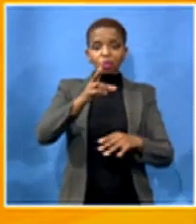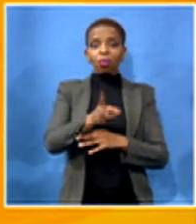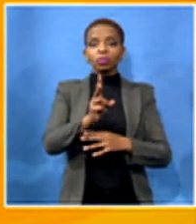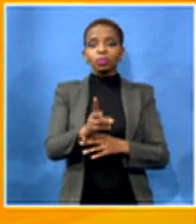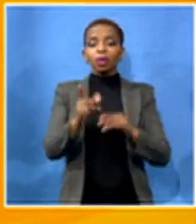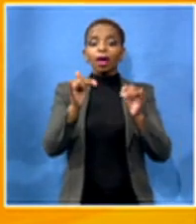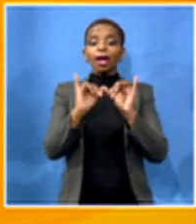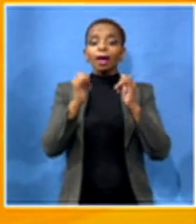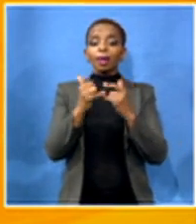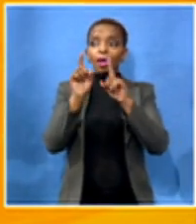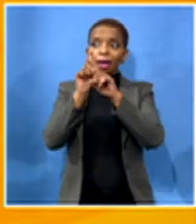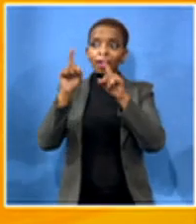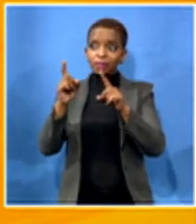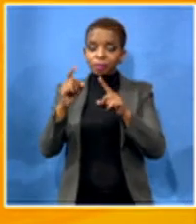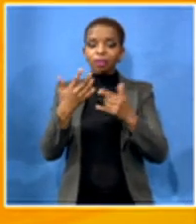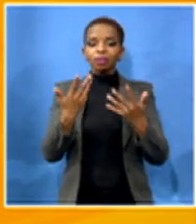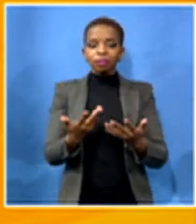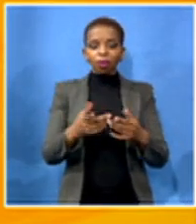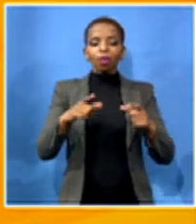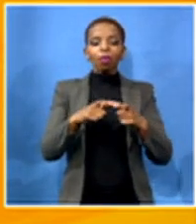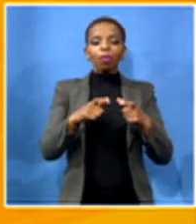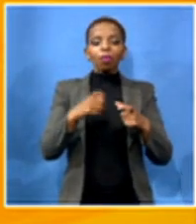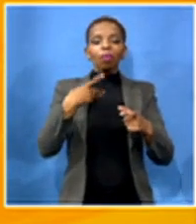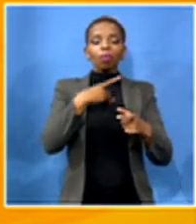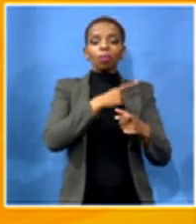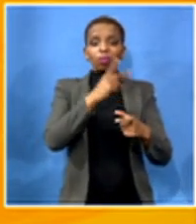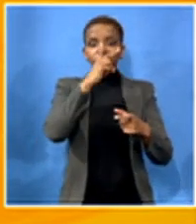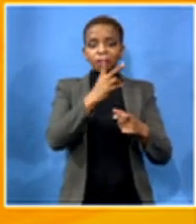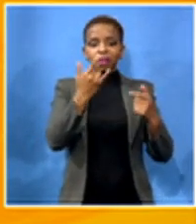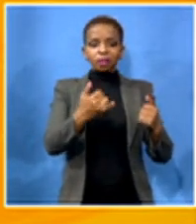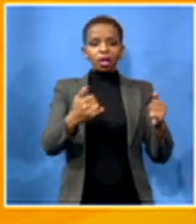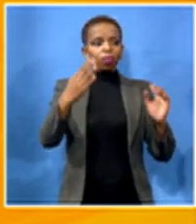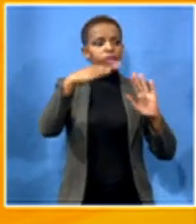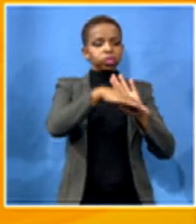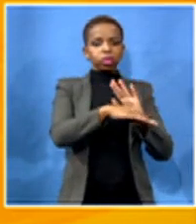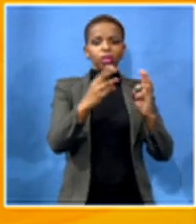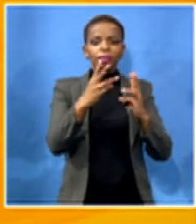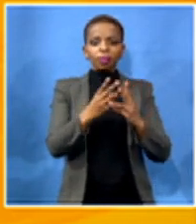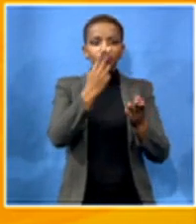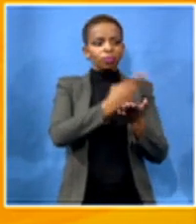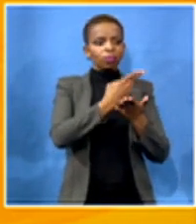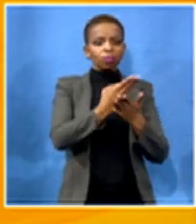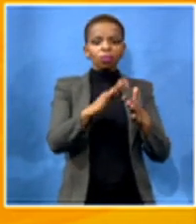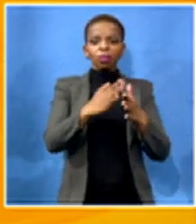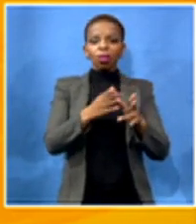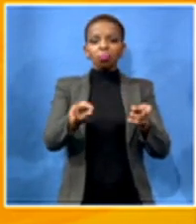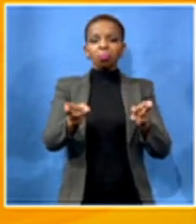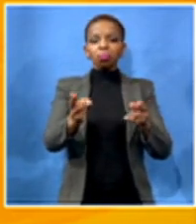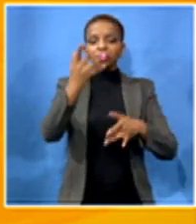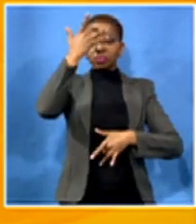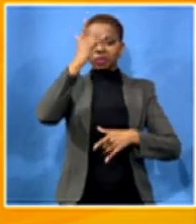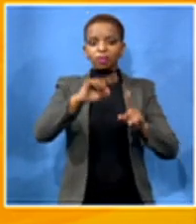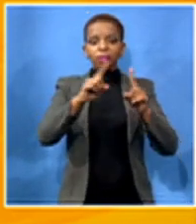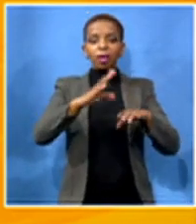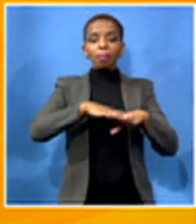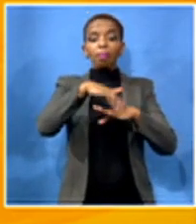doing during a time like this, which has seen a 50% decline in general hospital admissions, while COVID-19 related illnesses are